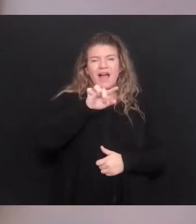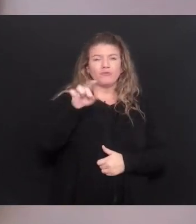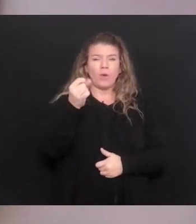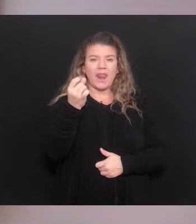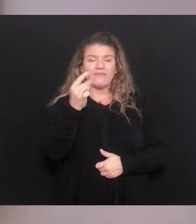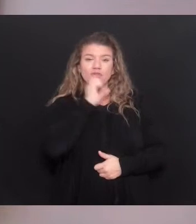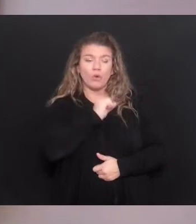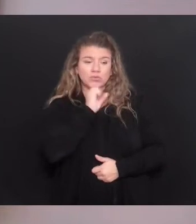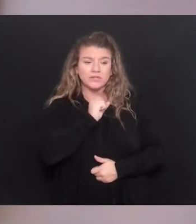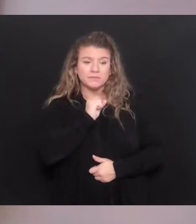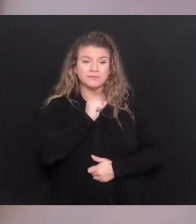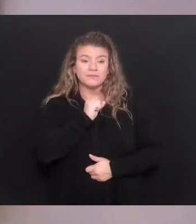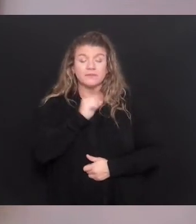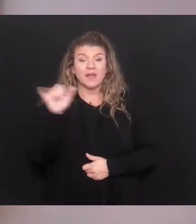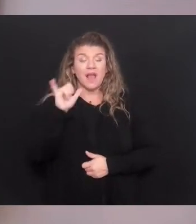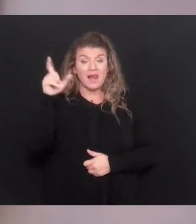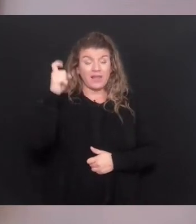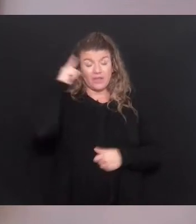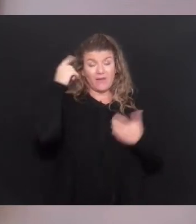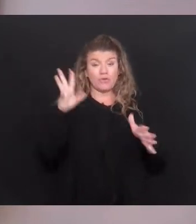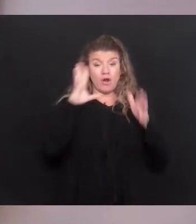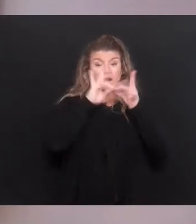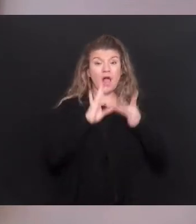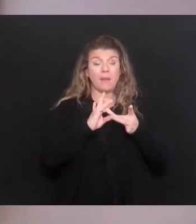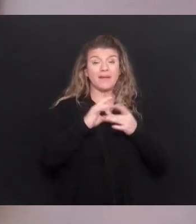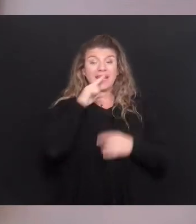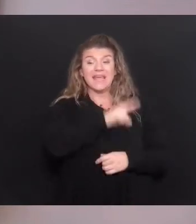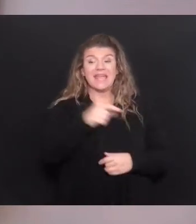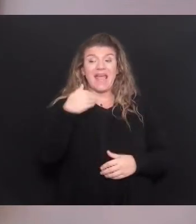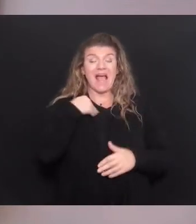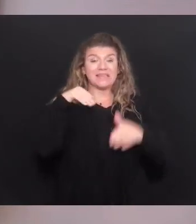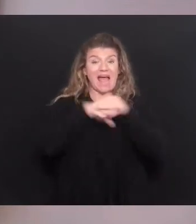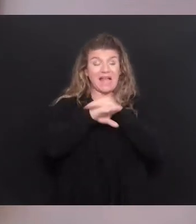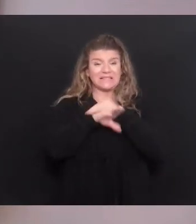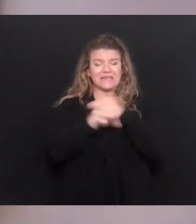11-year-olds. And as the governor said, that he has access